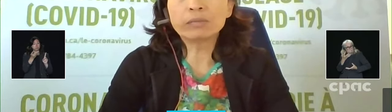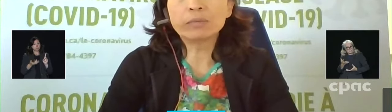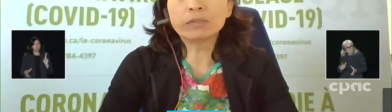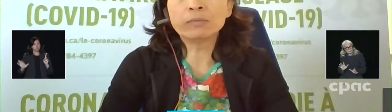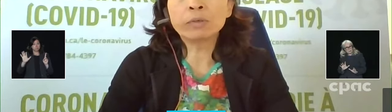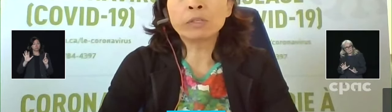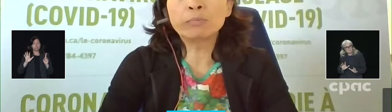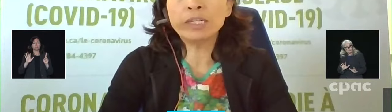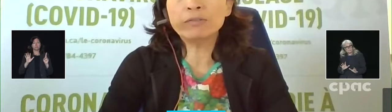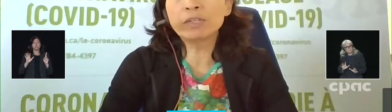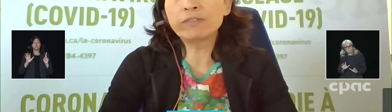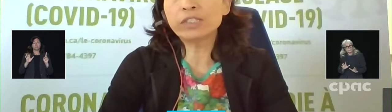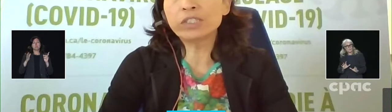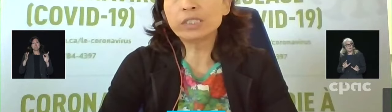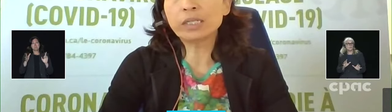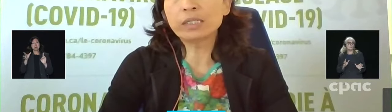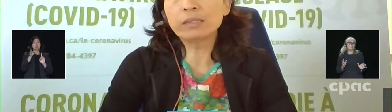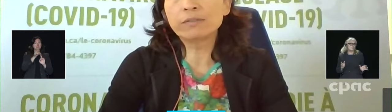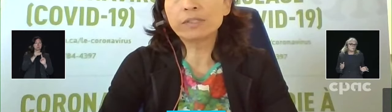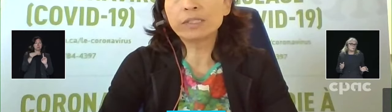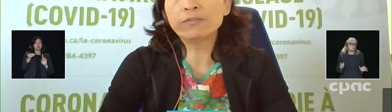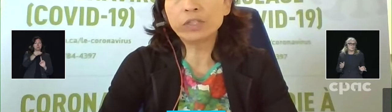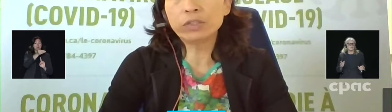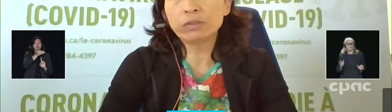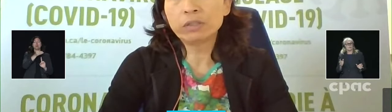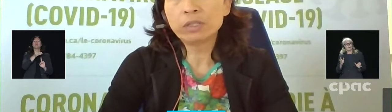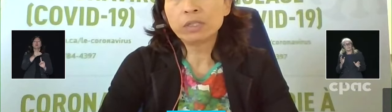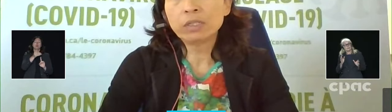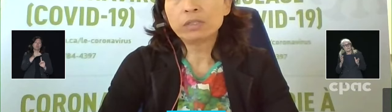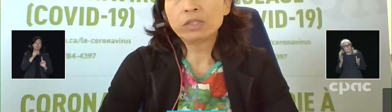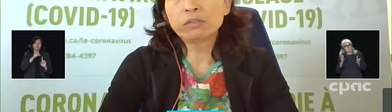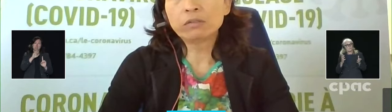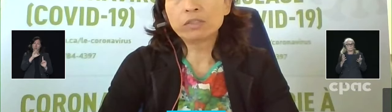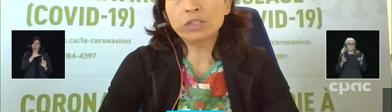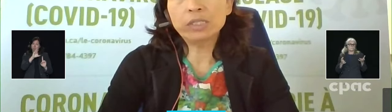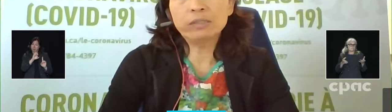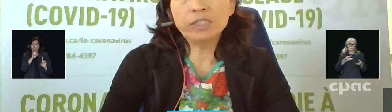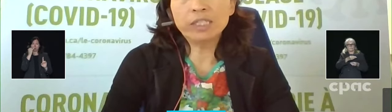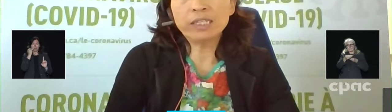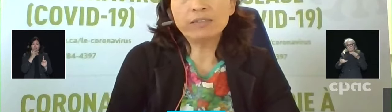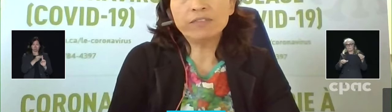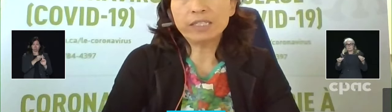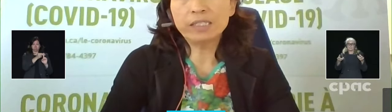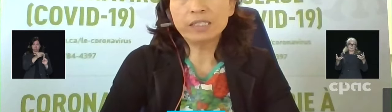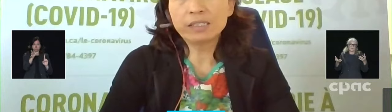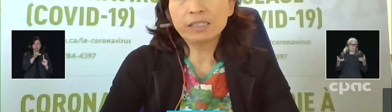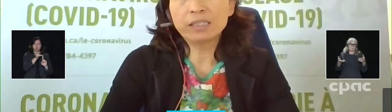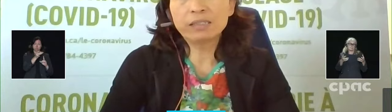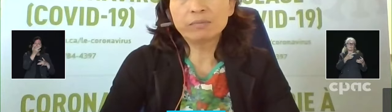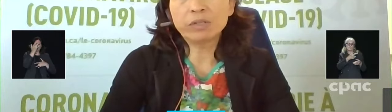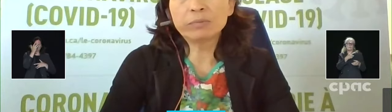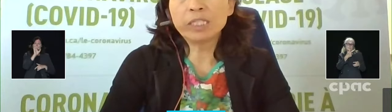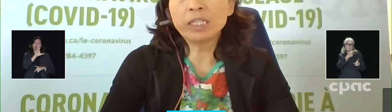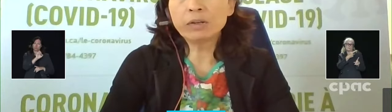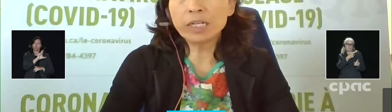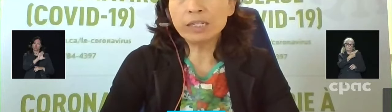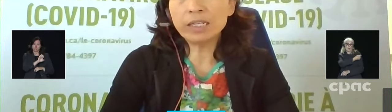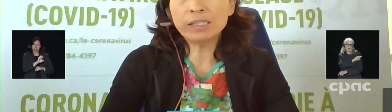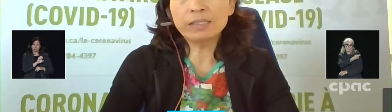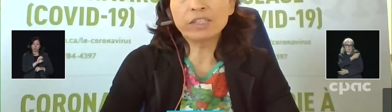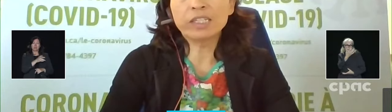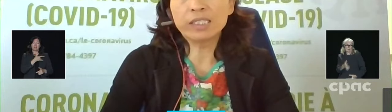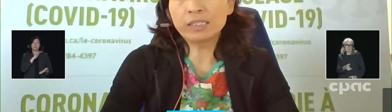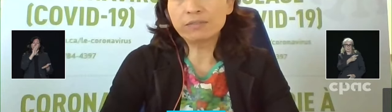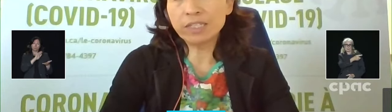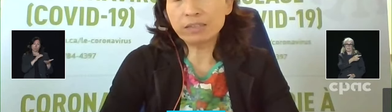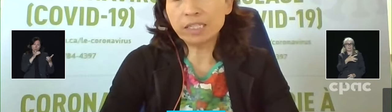is it possible? The breakthrough infections are still very few. So the chances of you getting infected is probably lower,